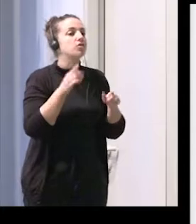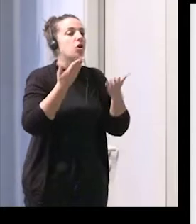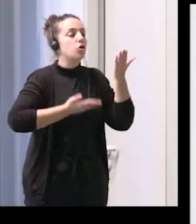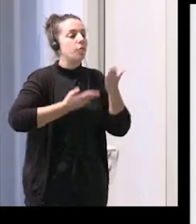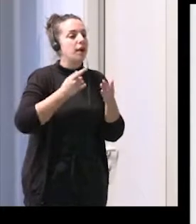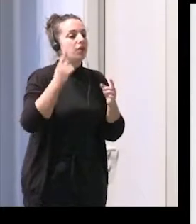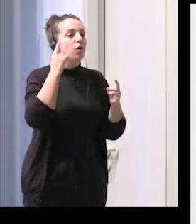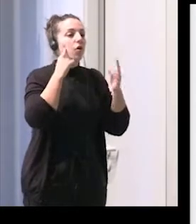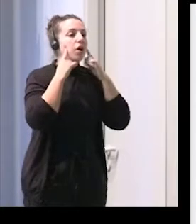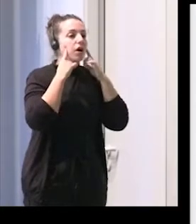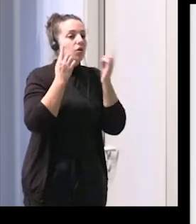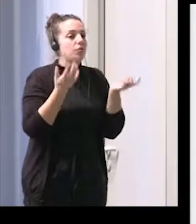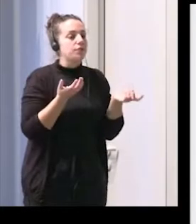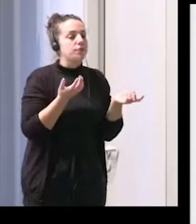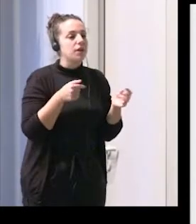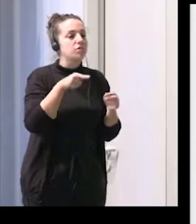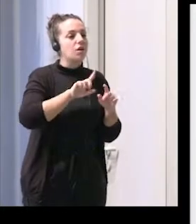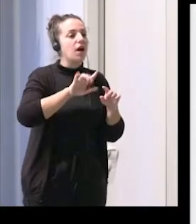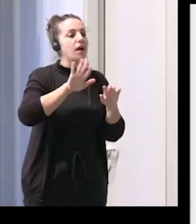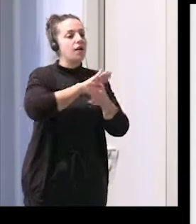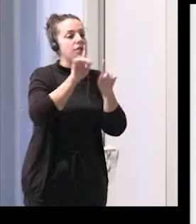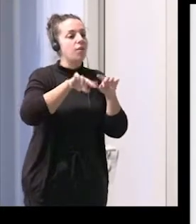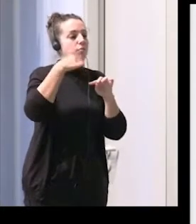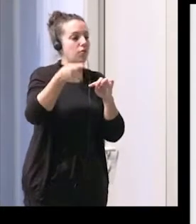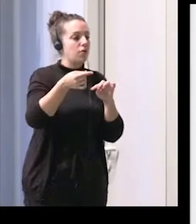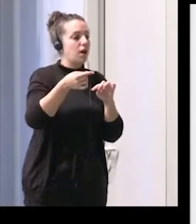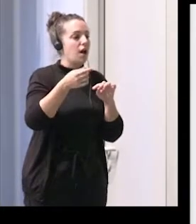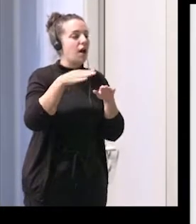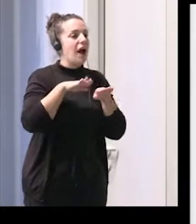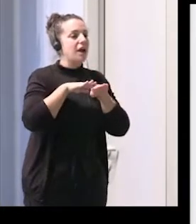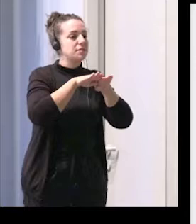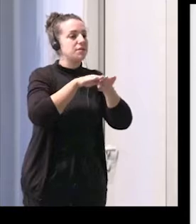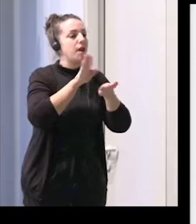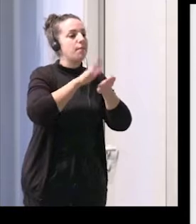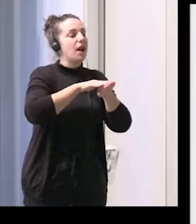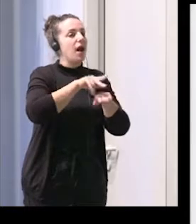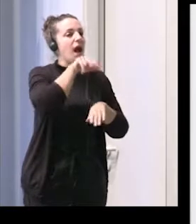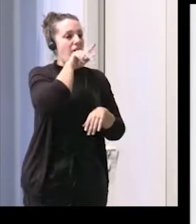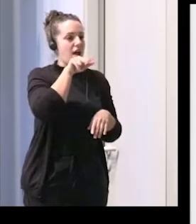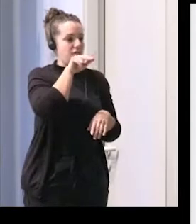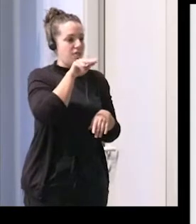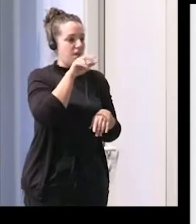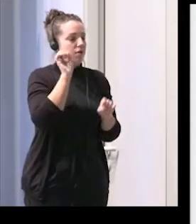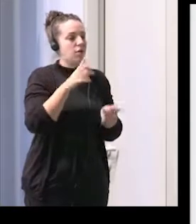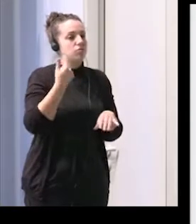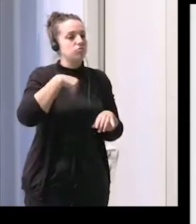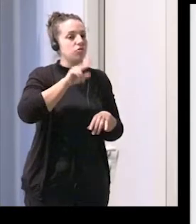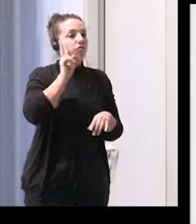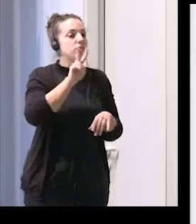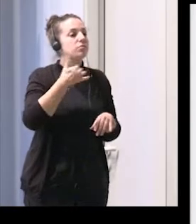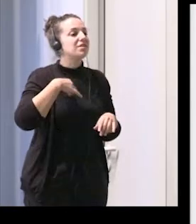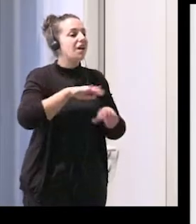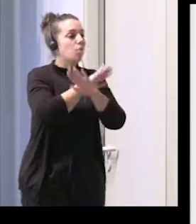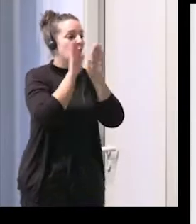to cause asymmetries in speech perception, which I've just shown you. And finally, that will have